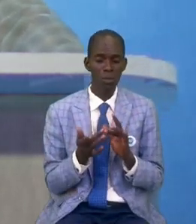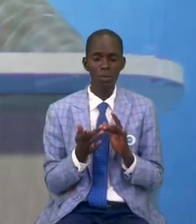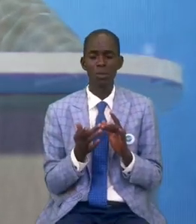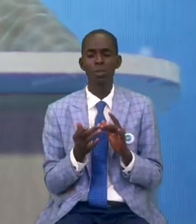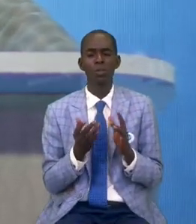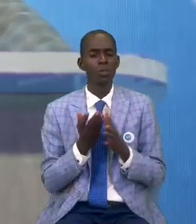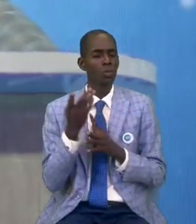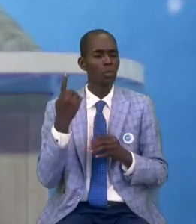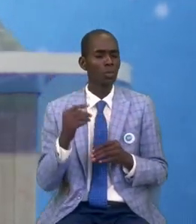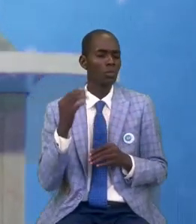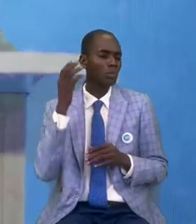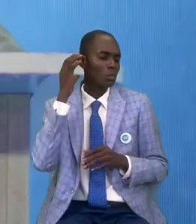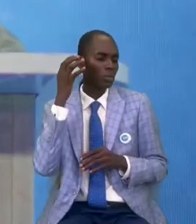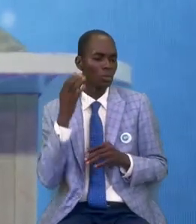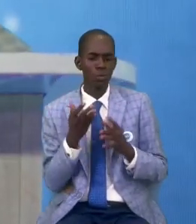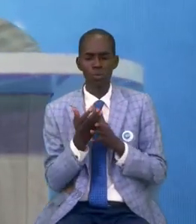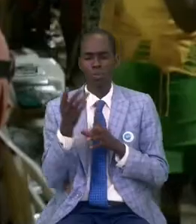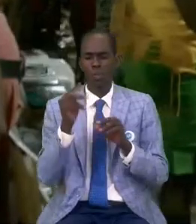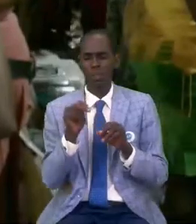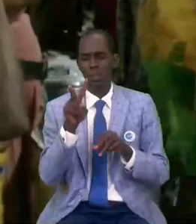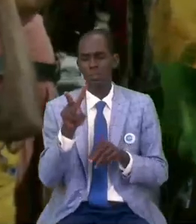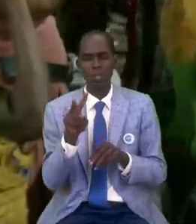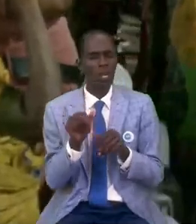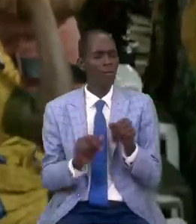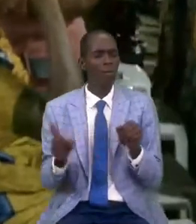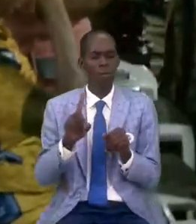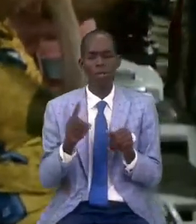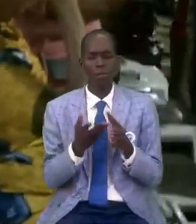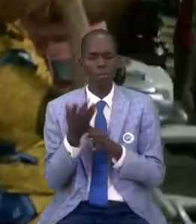your power now in Jesus' name.